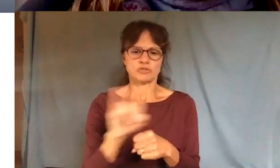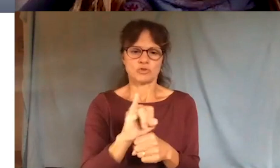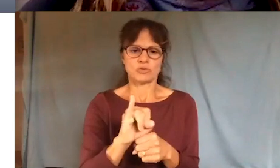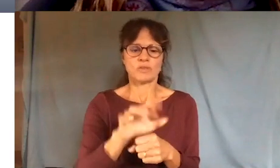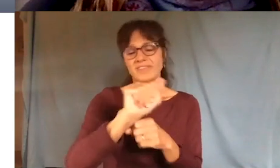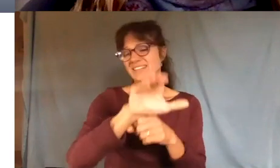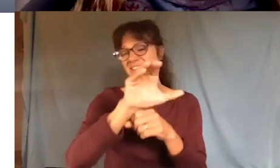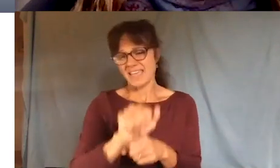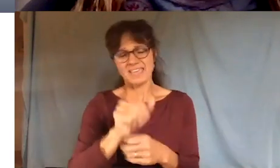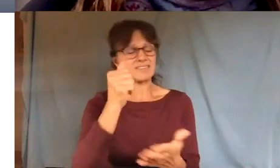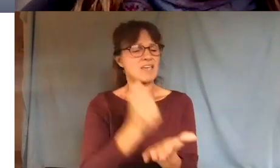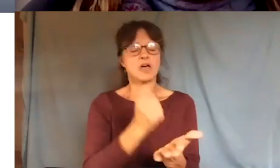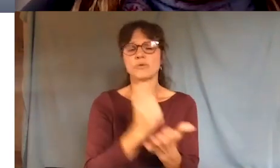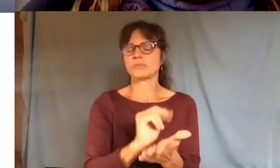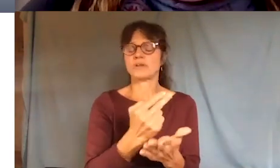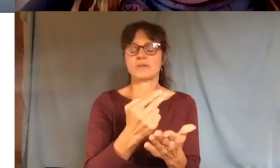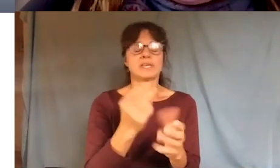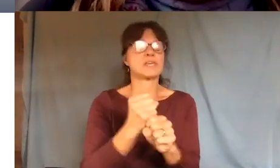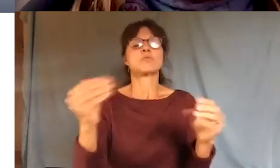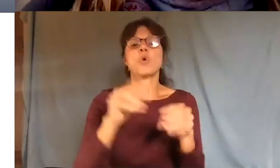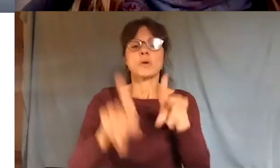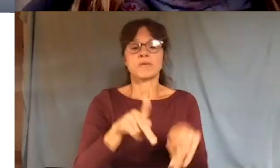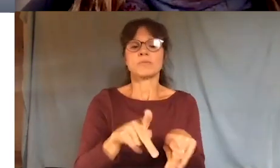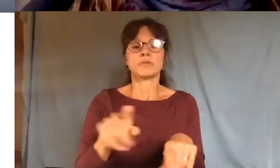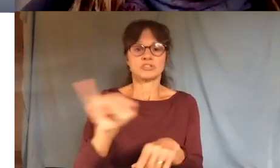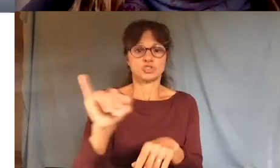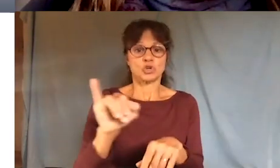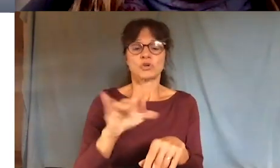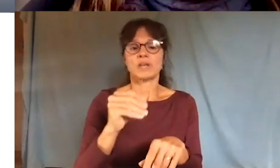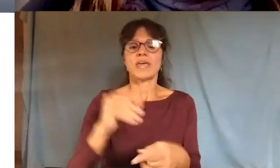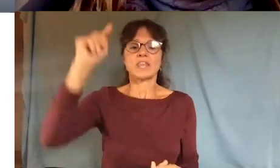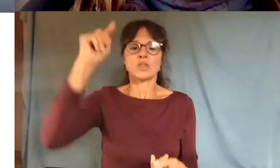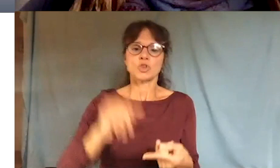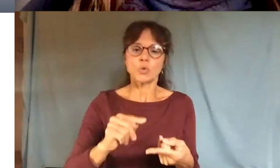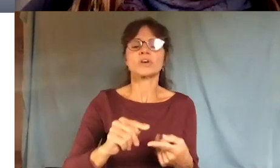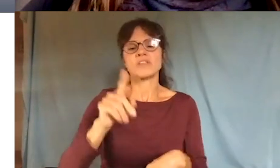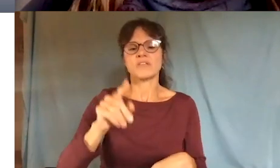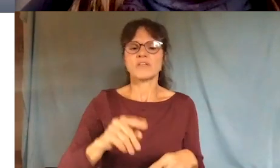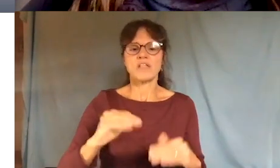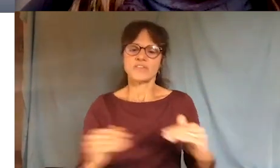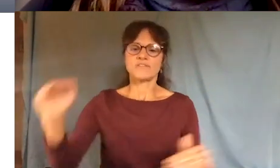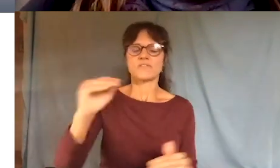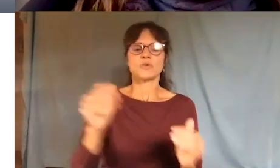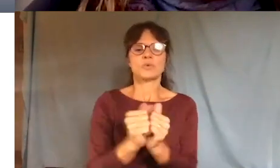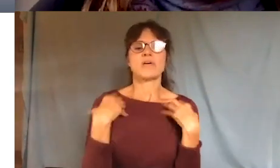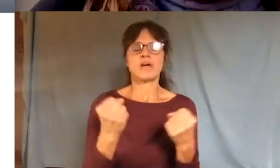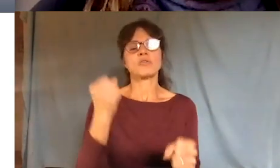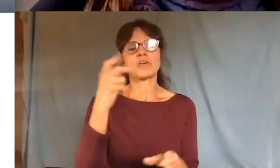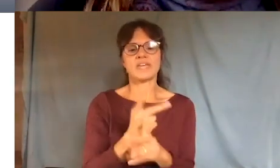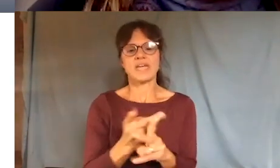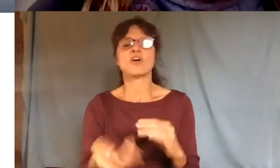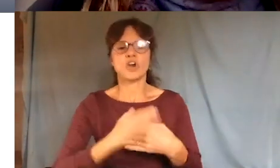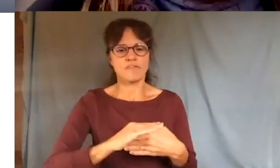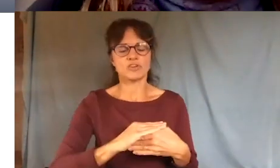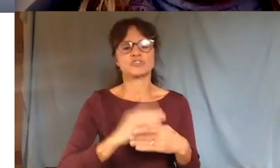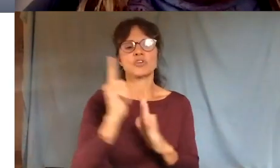Care Act has helped us get more people insured and has lowered disparities seen in healthcare coverage. The law